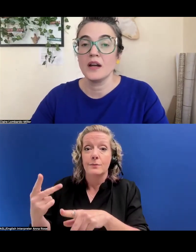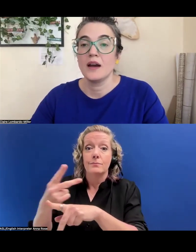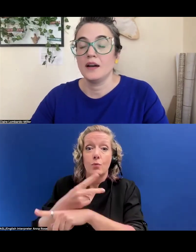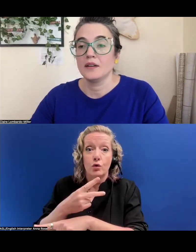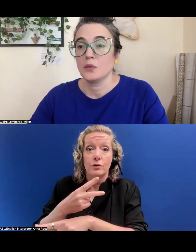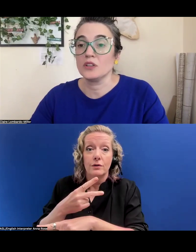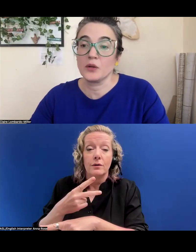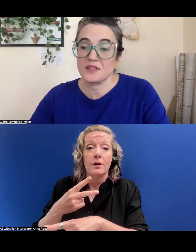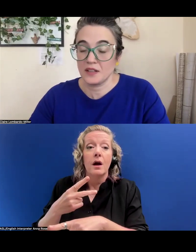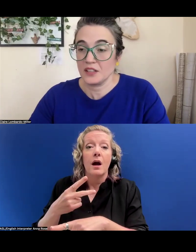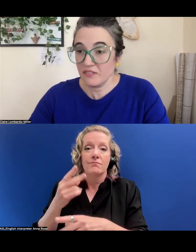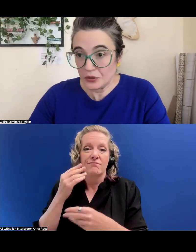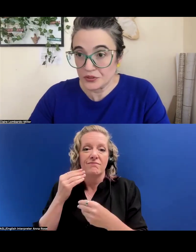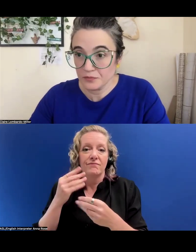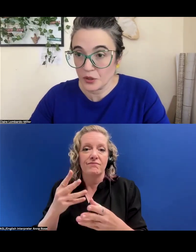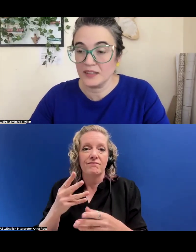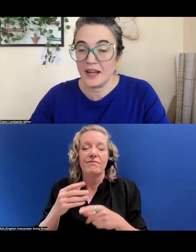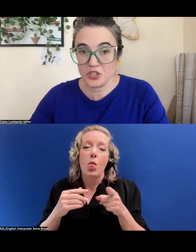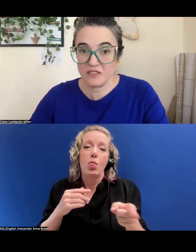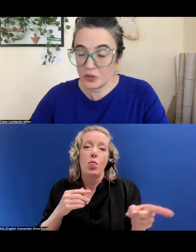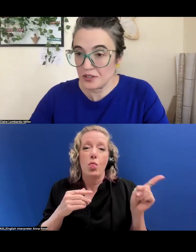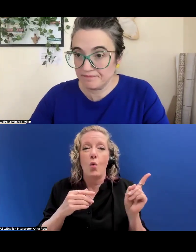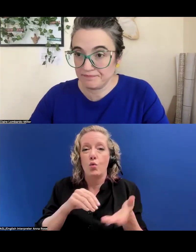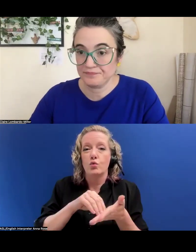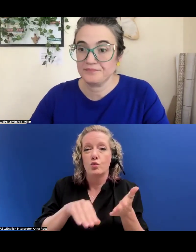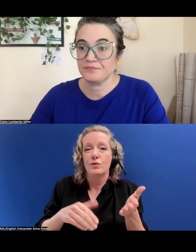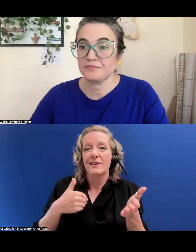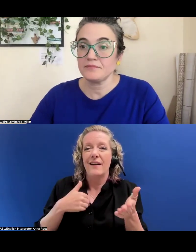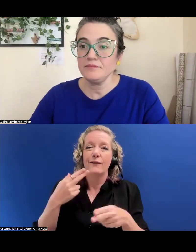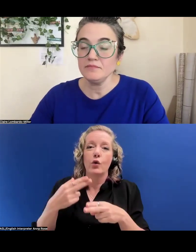were linguistically confused or had language confusion.